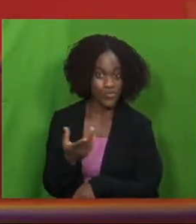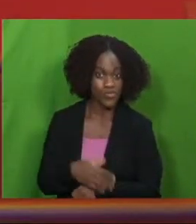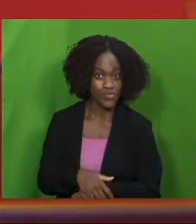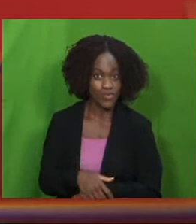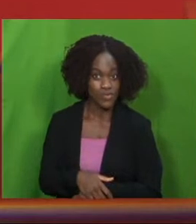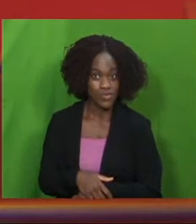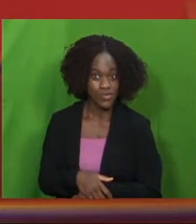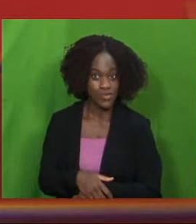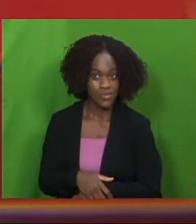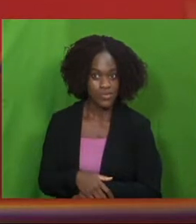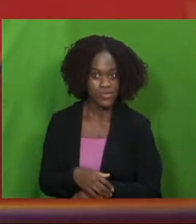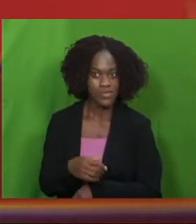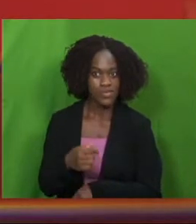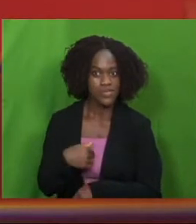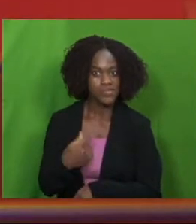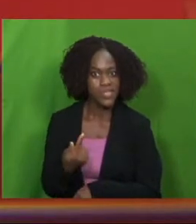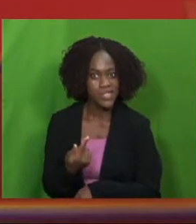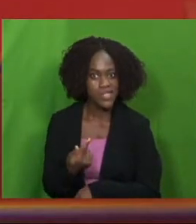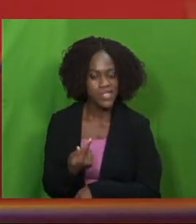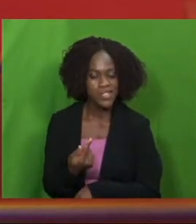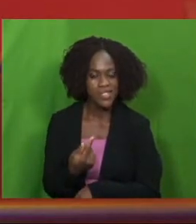I'm not a Don Quixote.